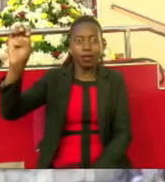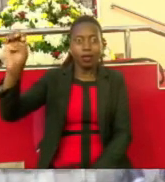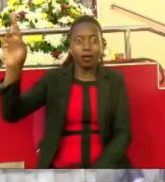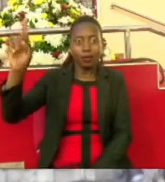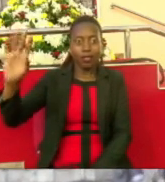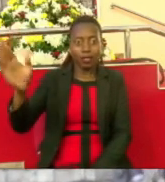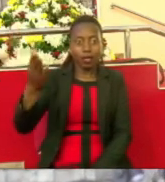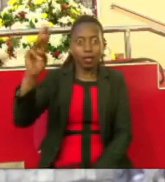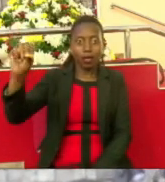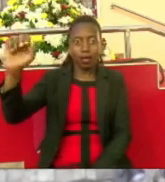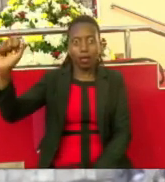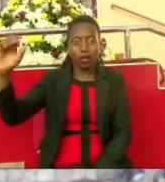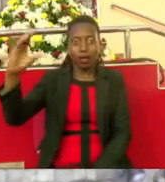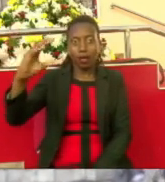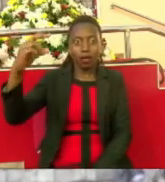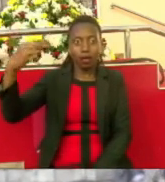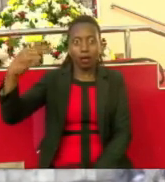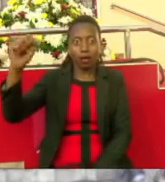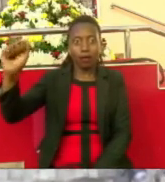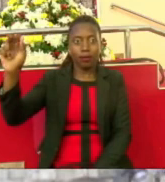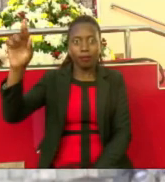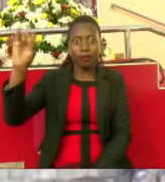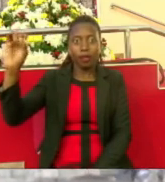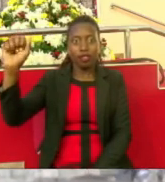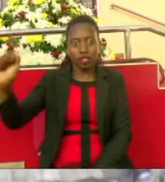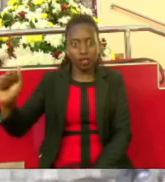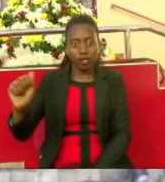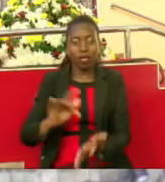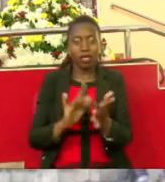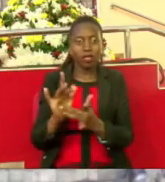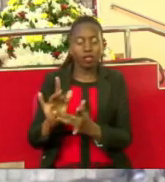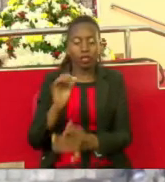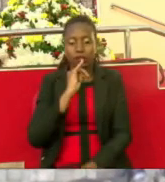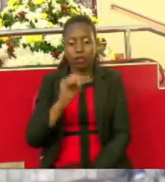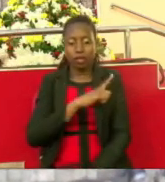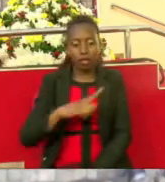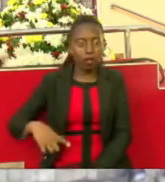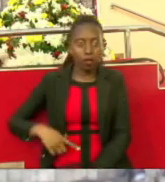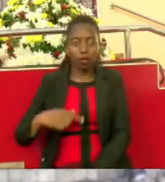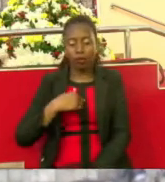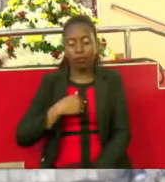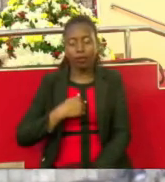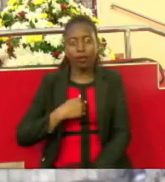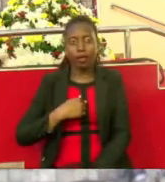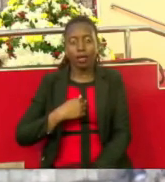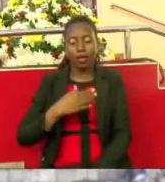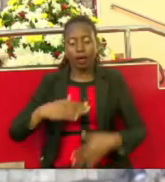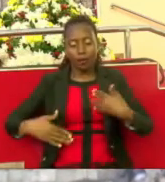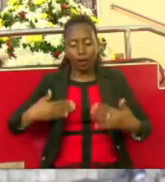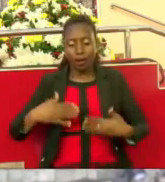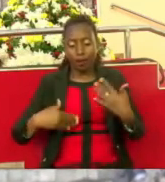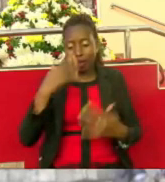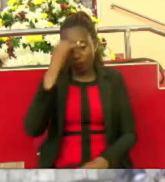Peter Macharia. And Christ is Lord. Na Yesu ni Bwana. I'm grateful that I'm born again this morning. Na furaha kwamba nimeokoka